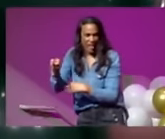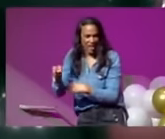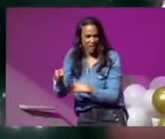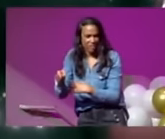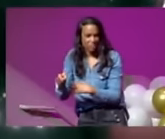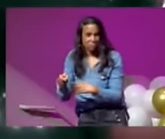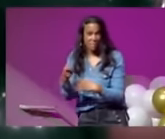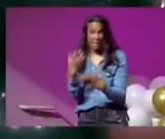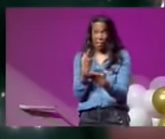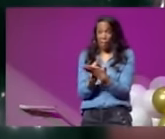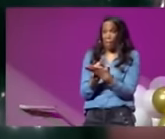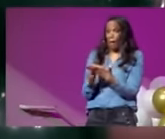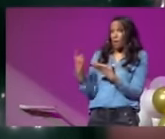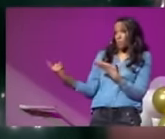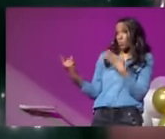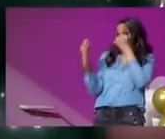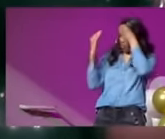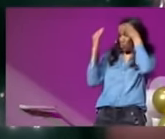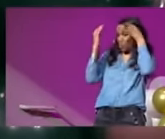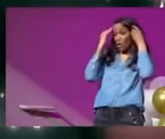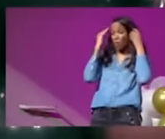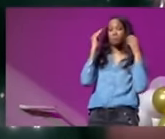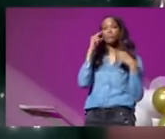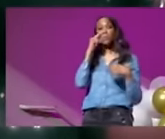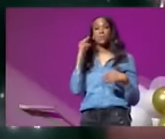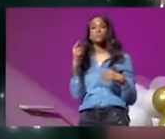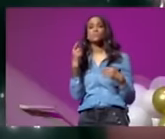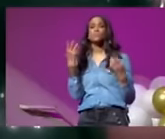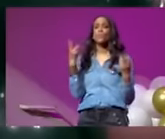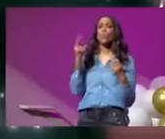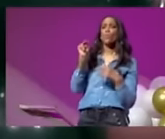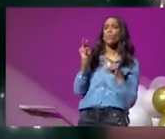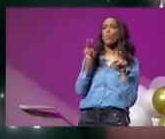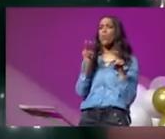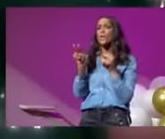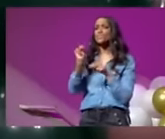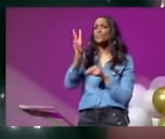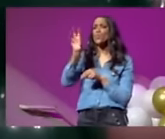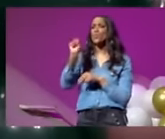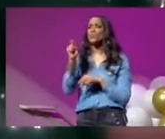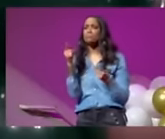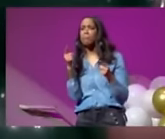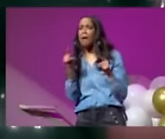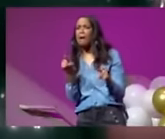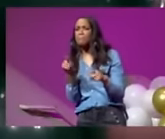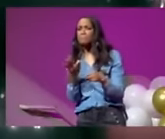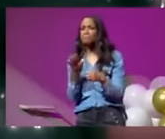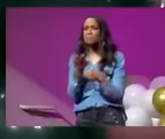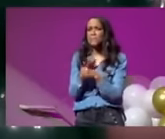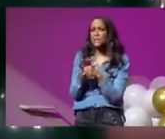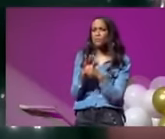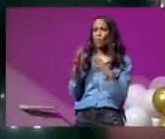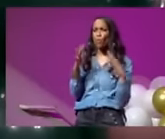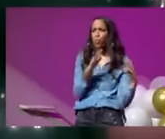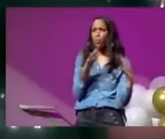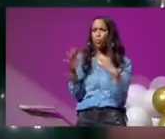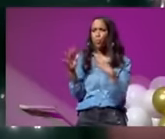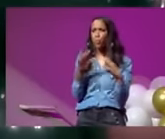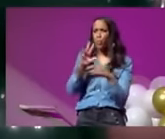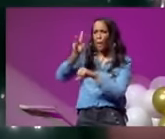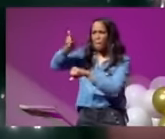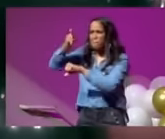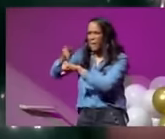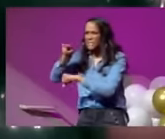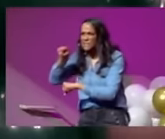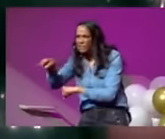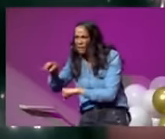past week, please know that as we are watching the hell that is being experienced by the